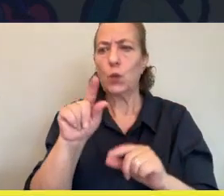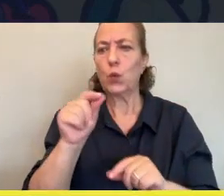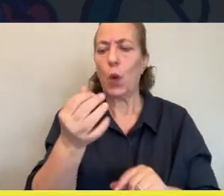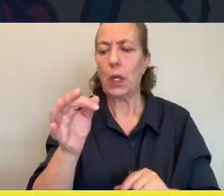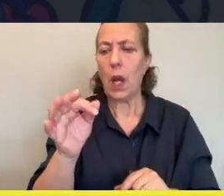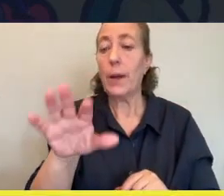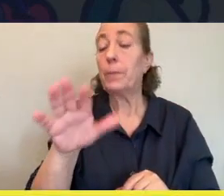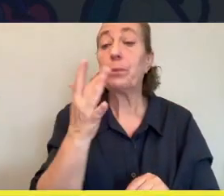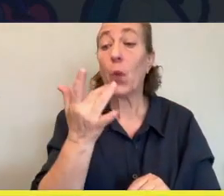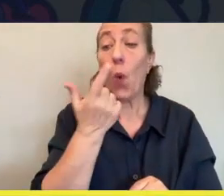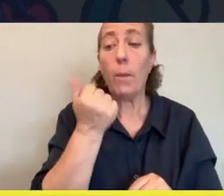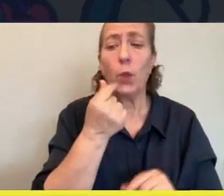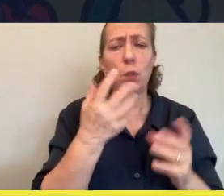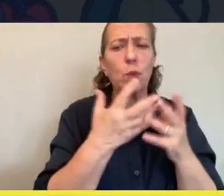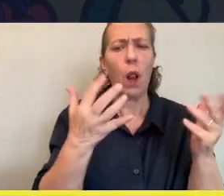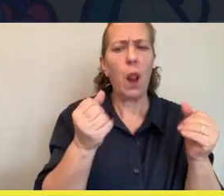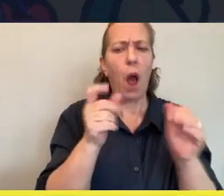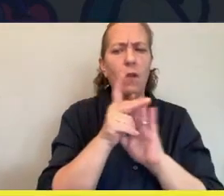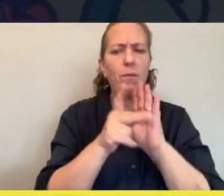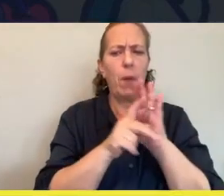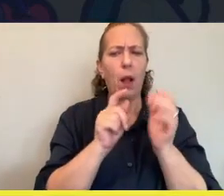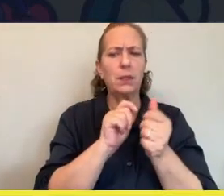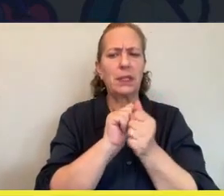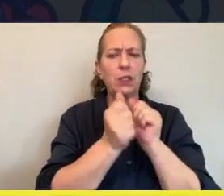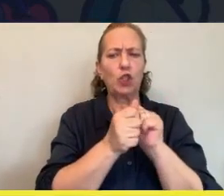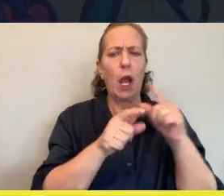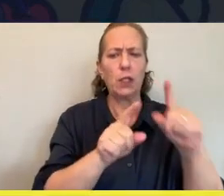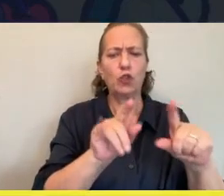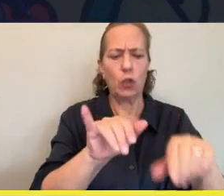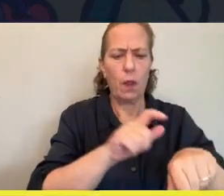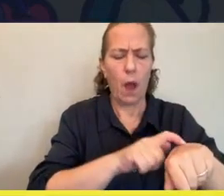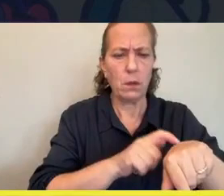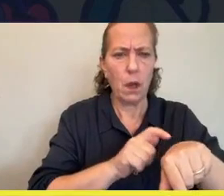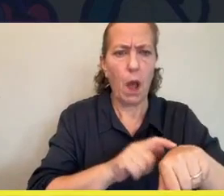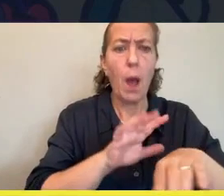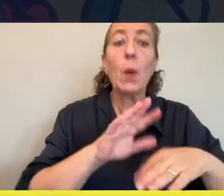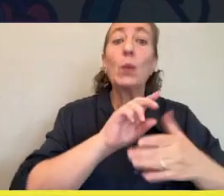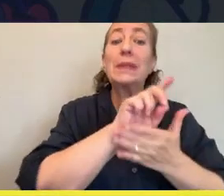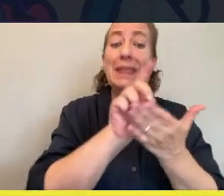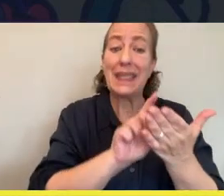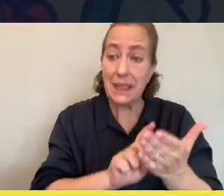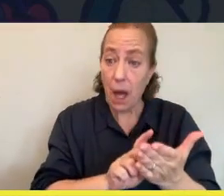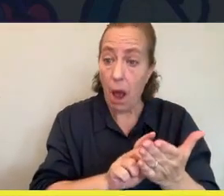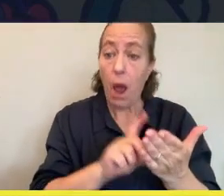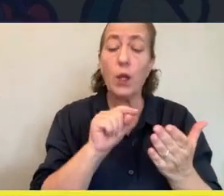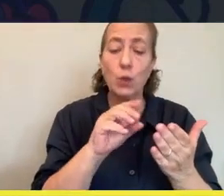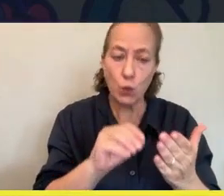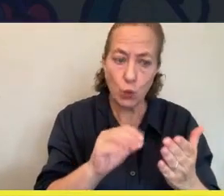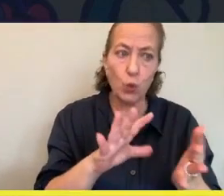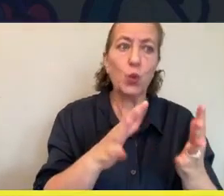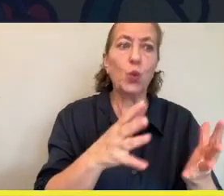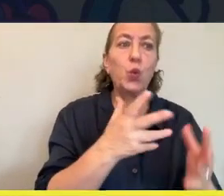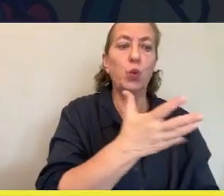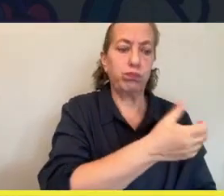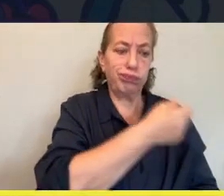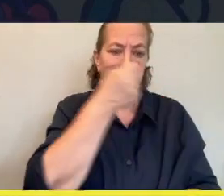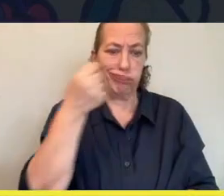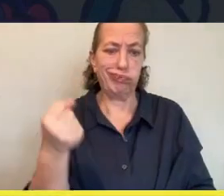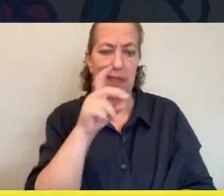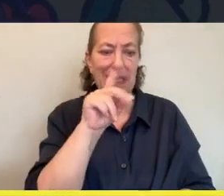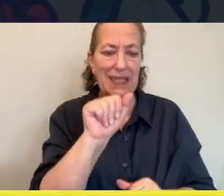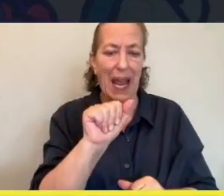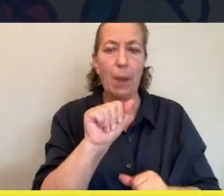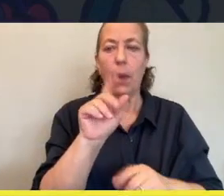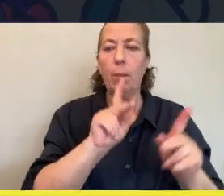of policy change specifically designed to bring people with disabilities out of institutions and into the community during that